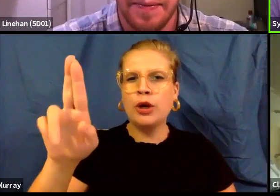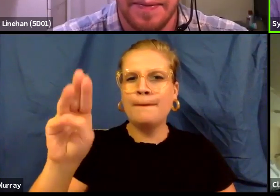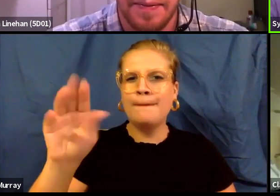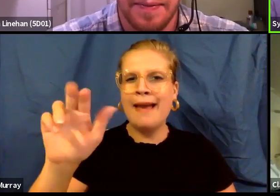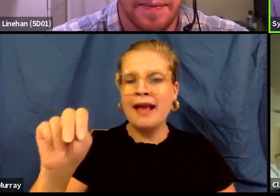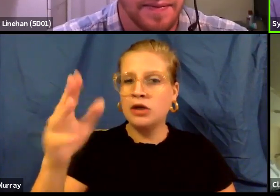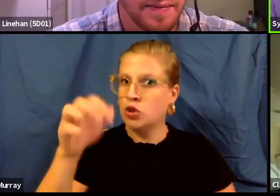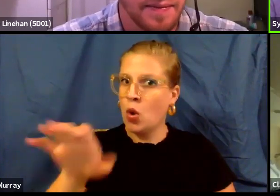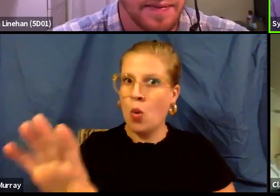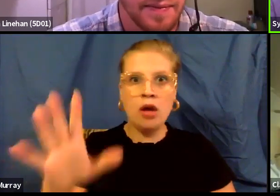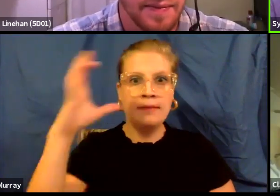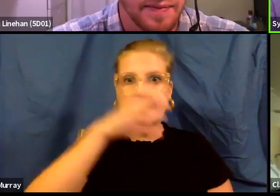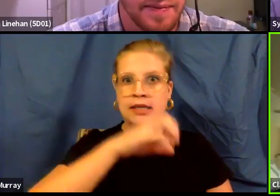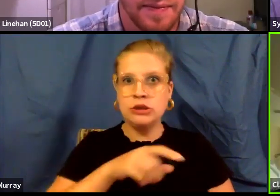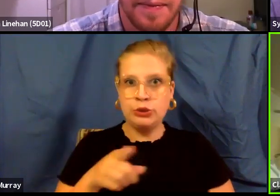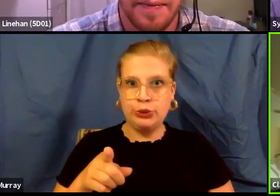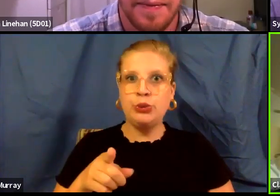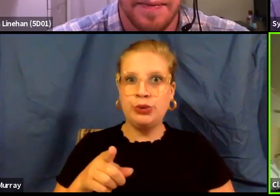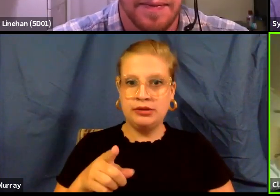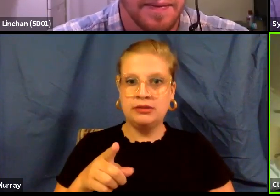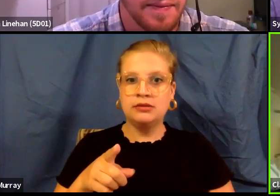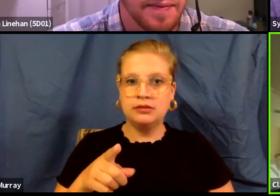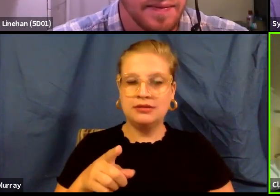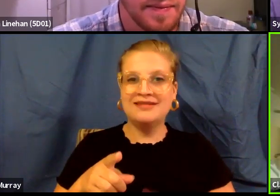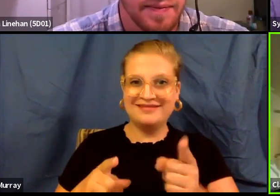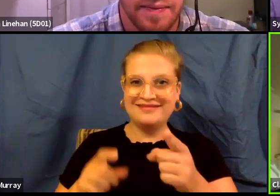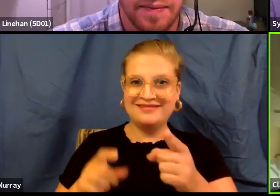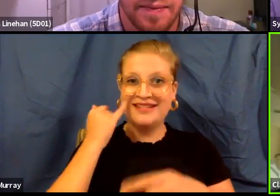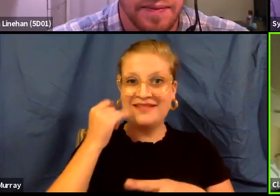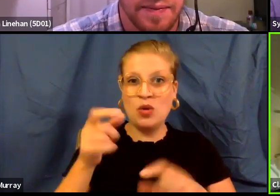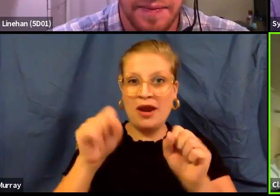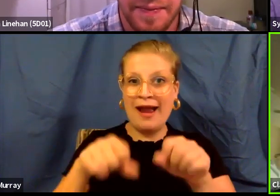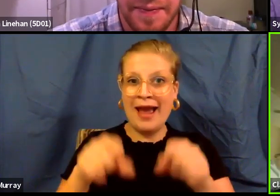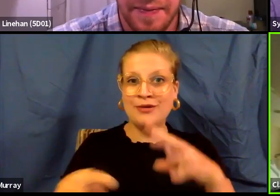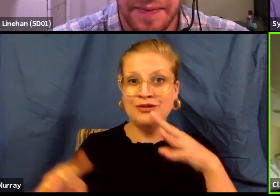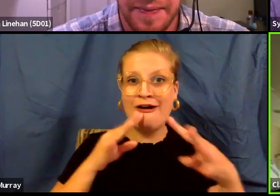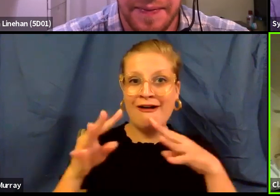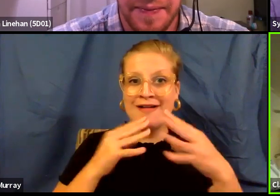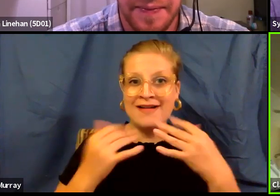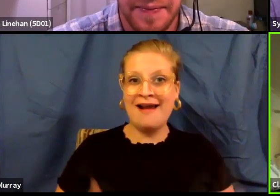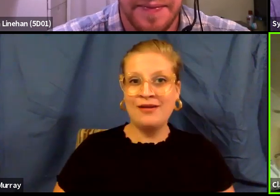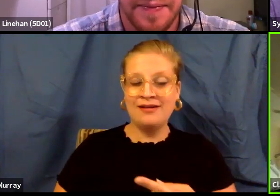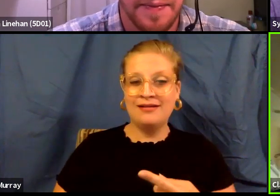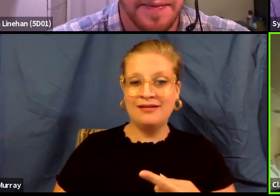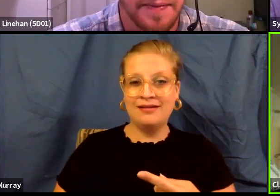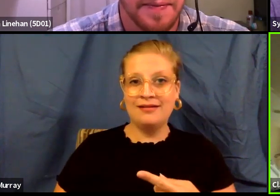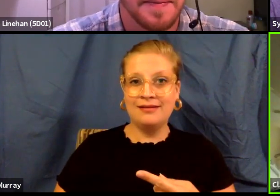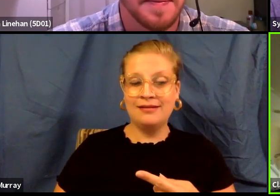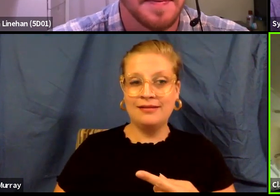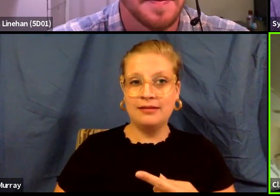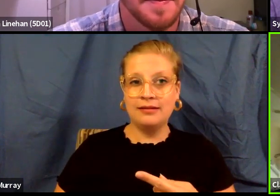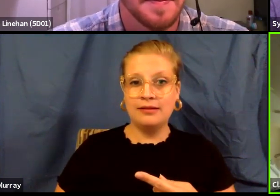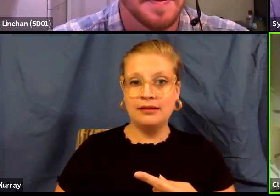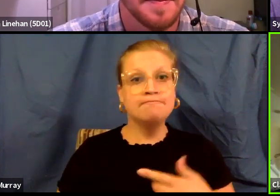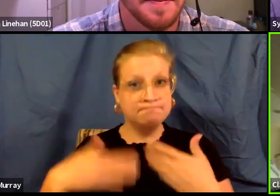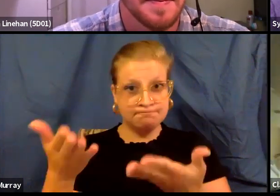miss you. Where is she? You are able to talk with us now. Go